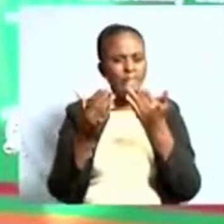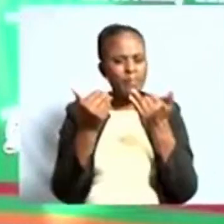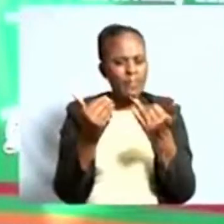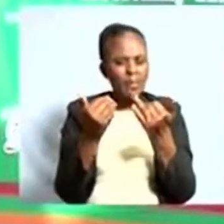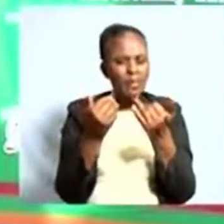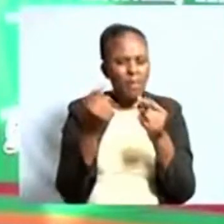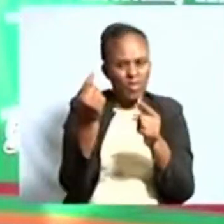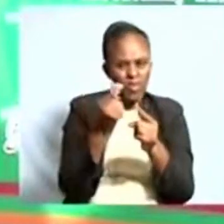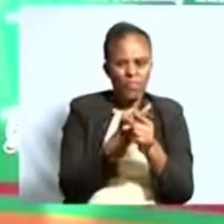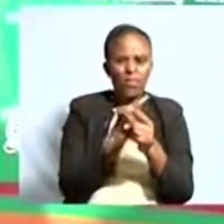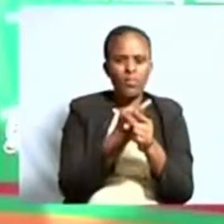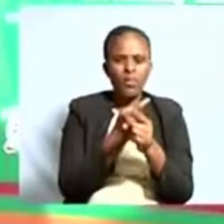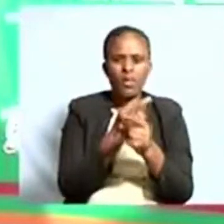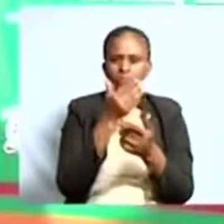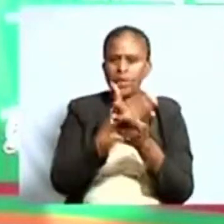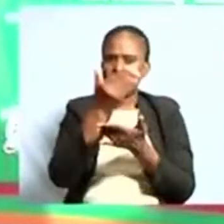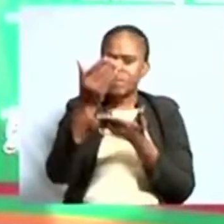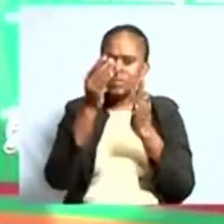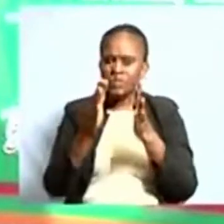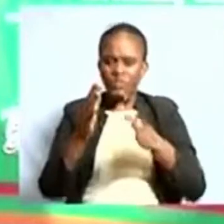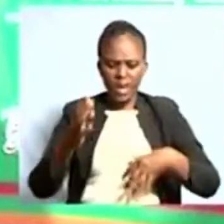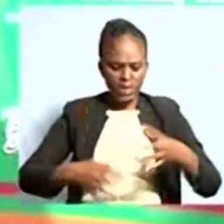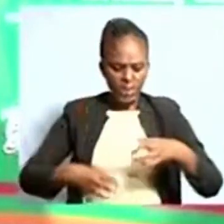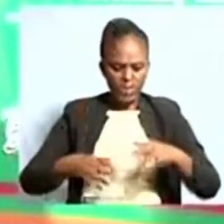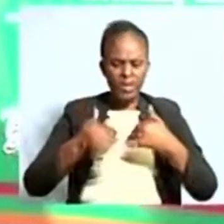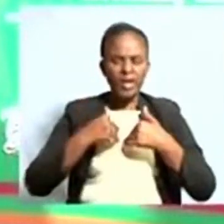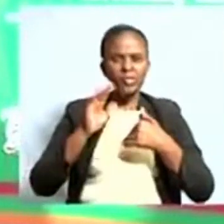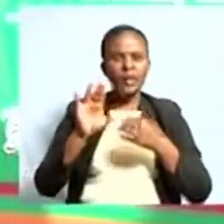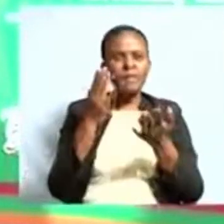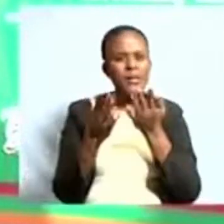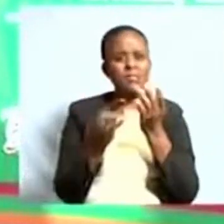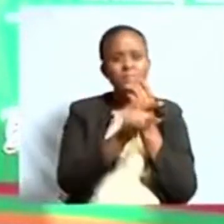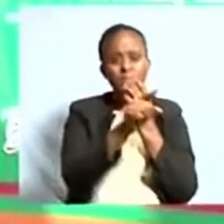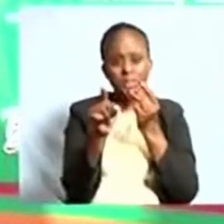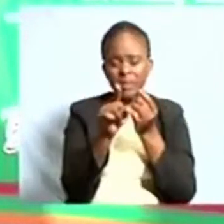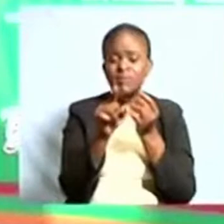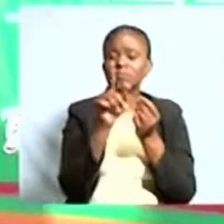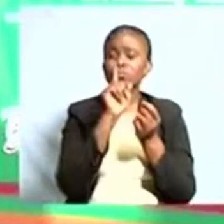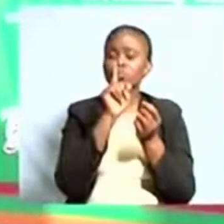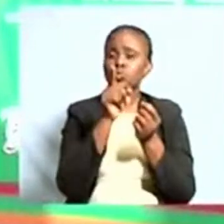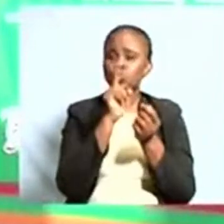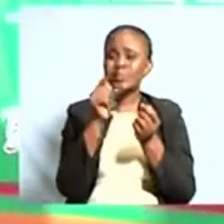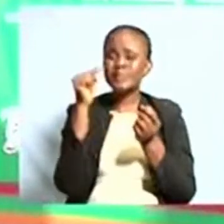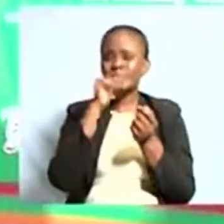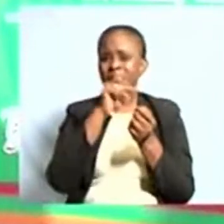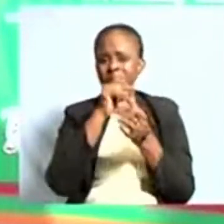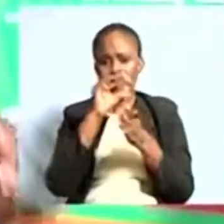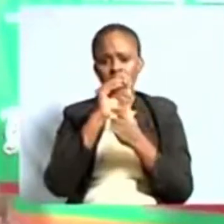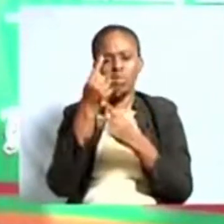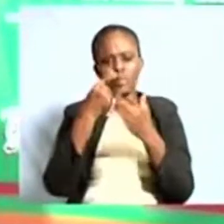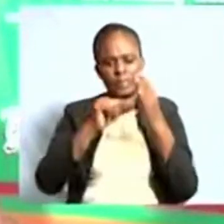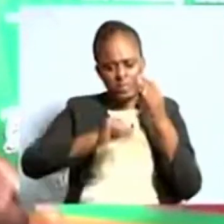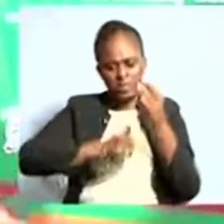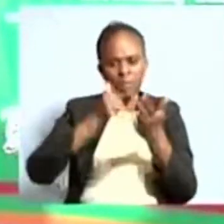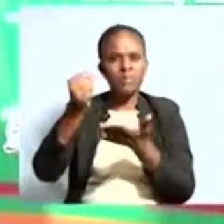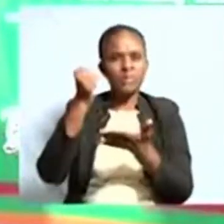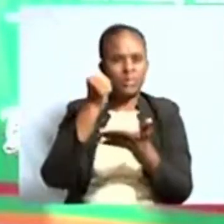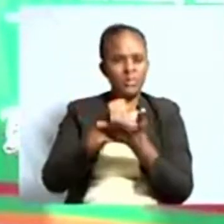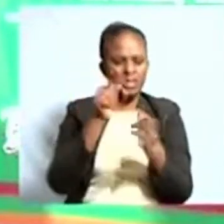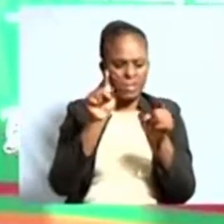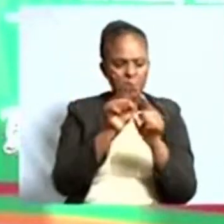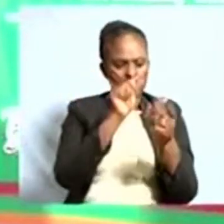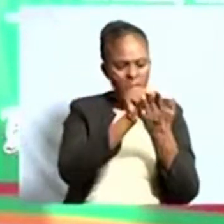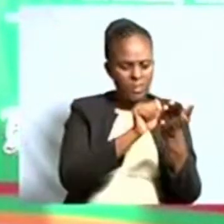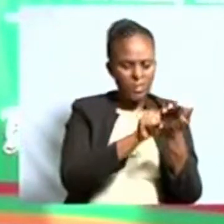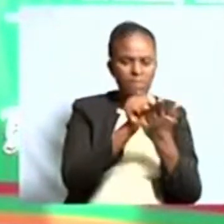from a customer complaining that maybe this product is counterfeit. We engage them. They test that